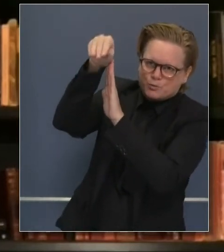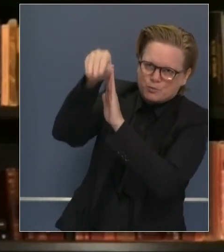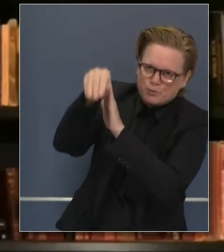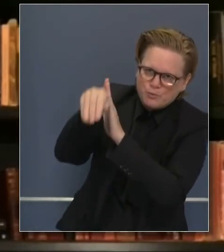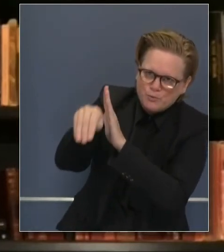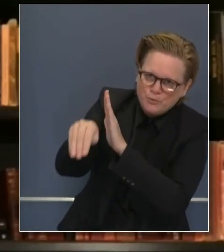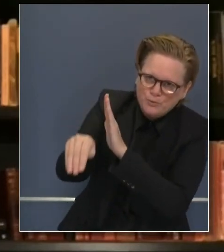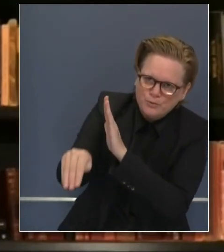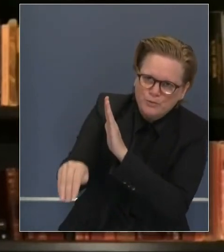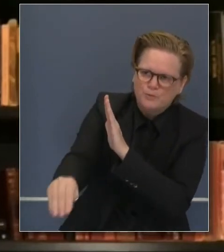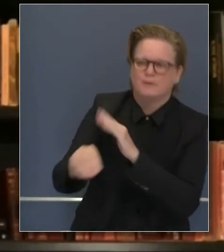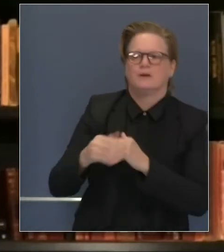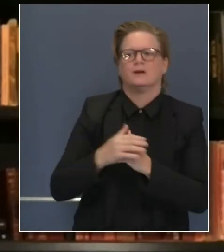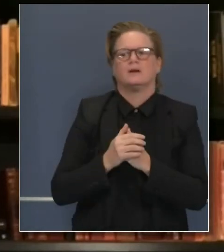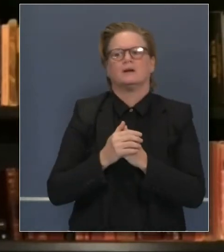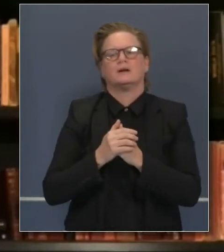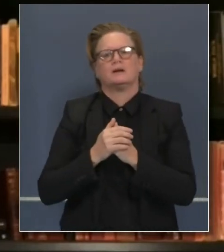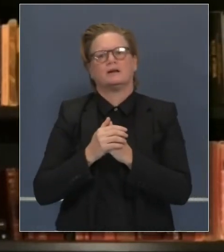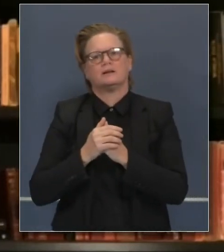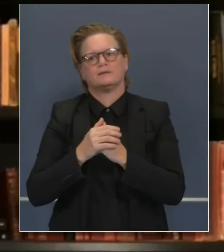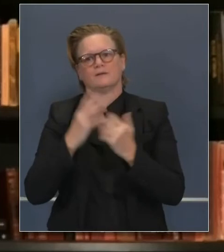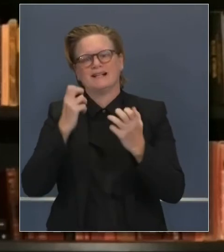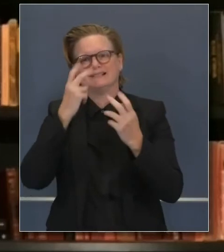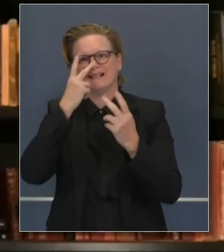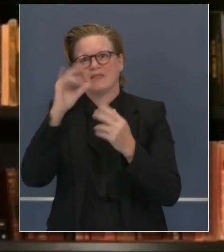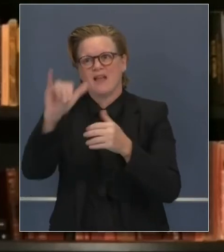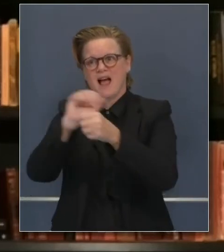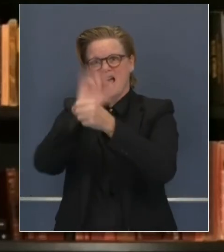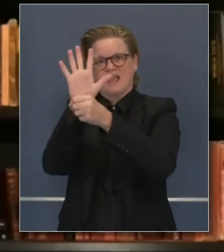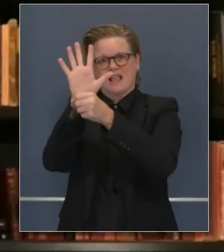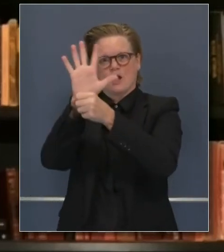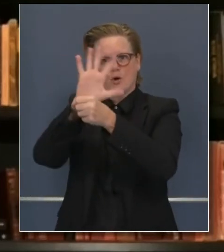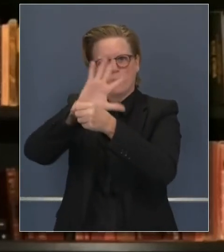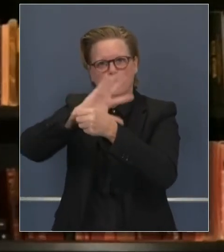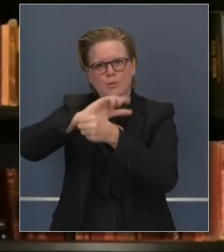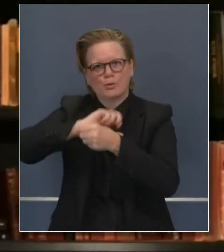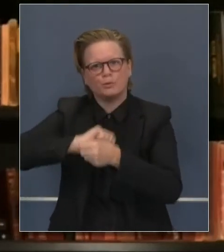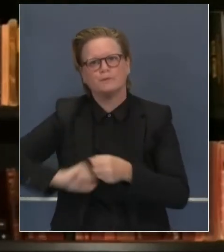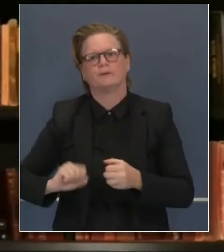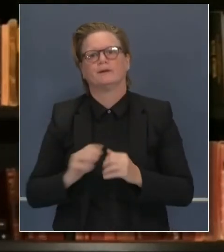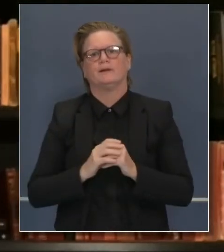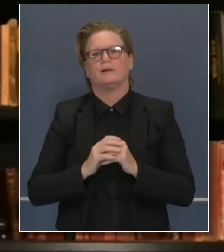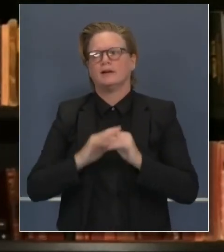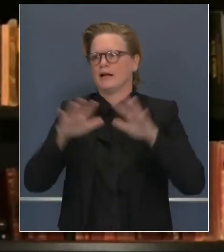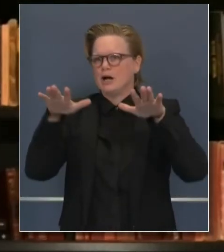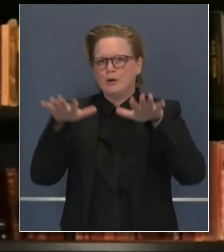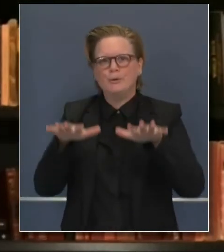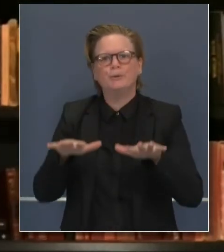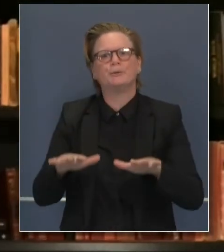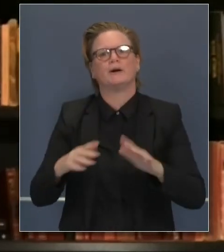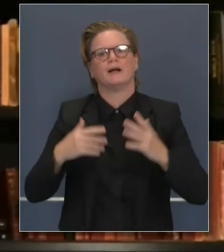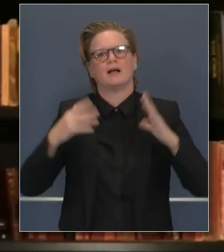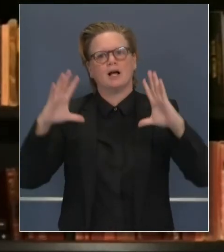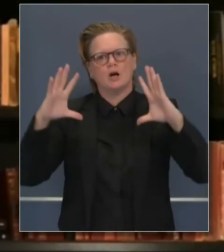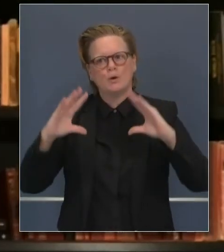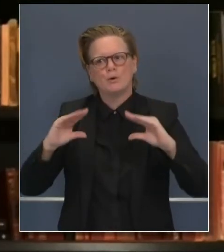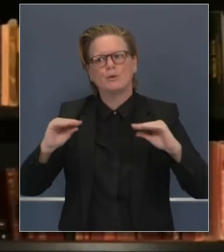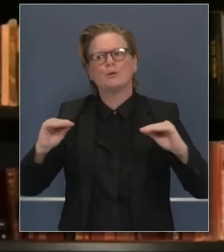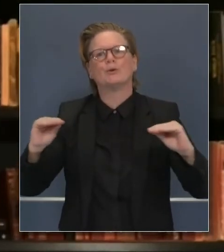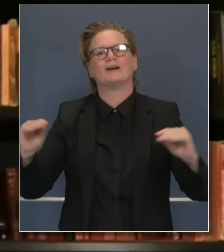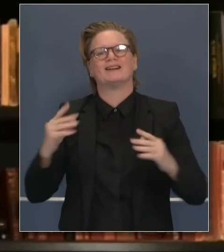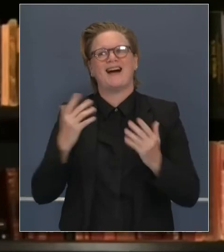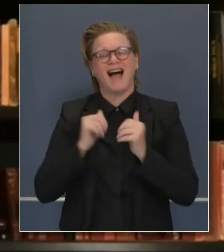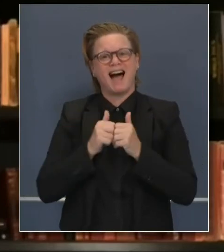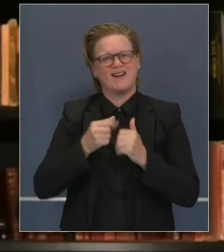being called to do. And I'm grateful to all of you, humbled by this responsibility and task. I'm